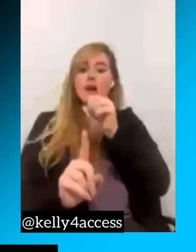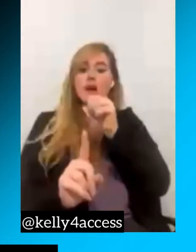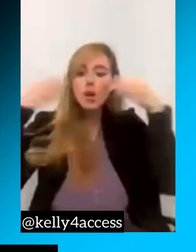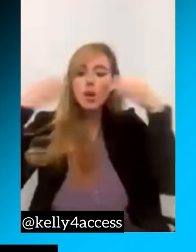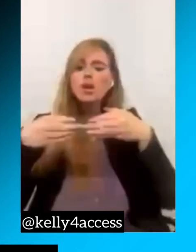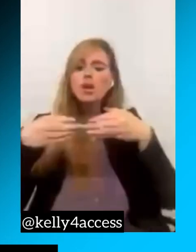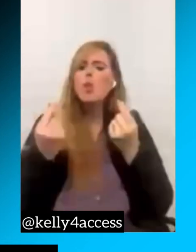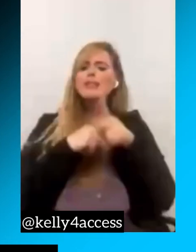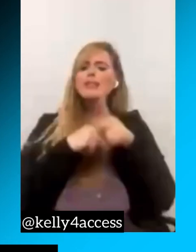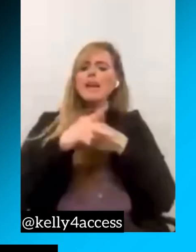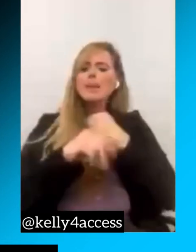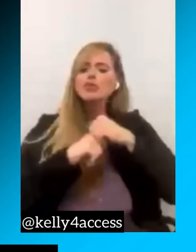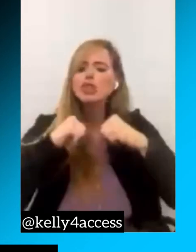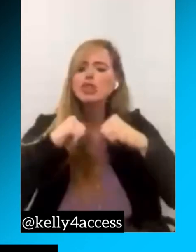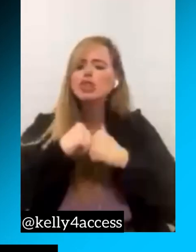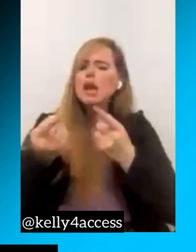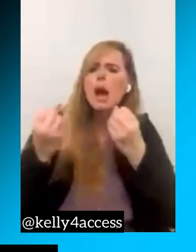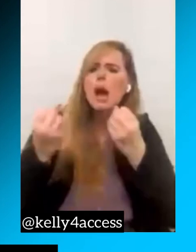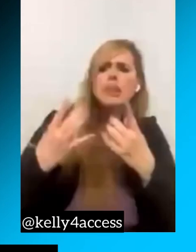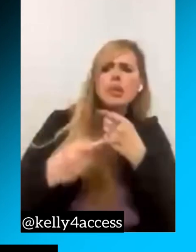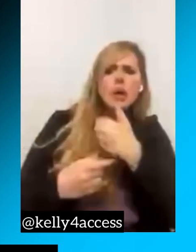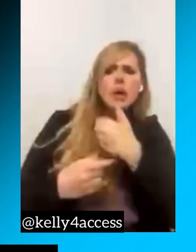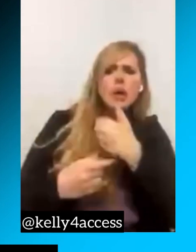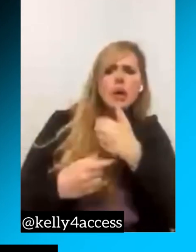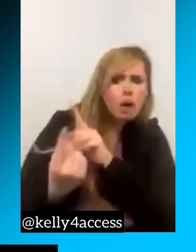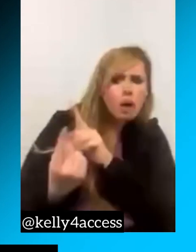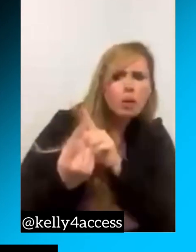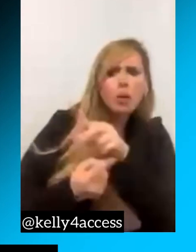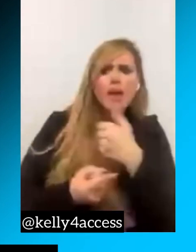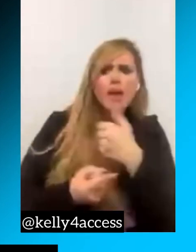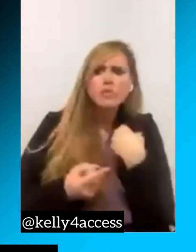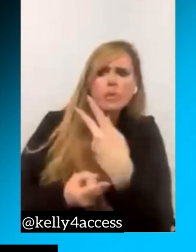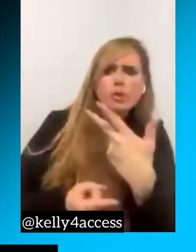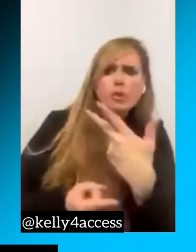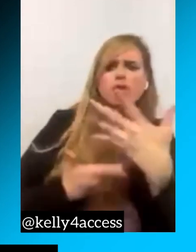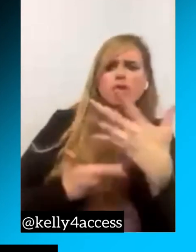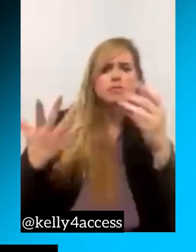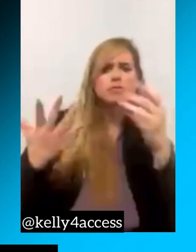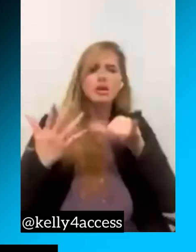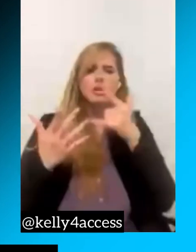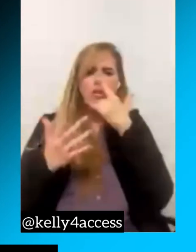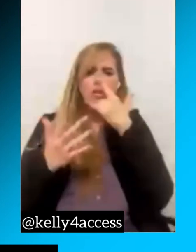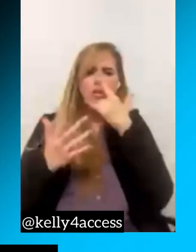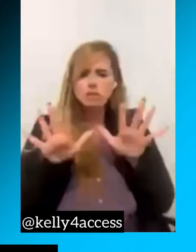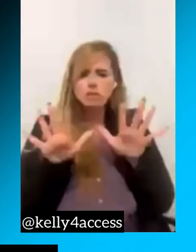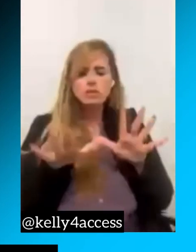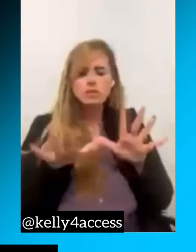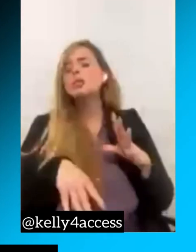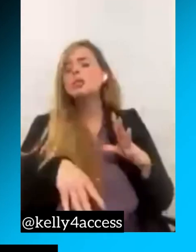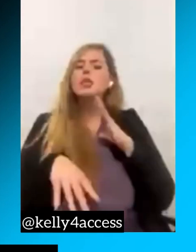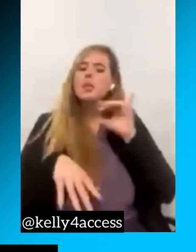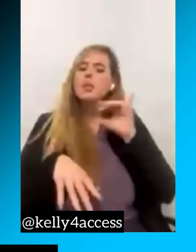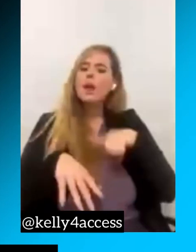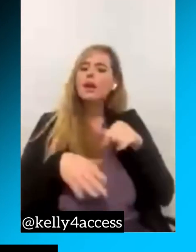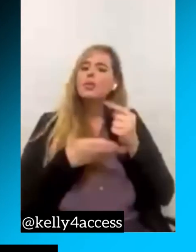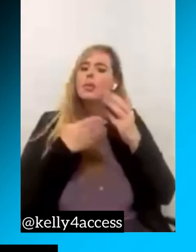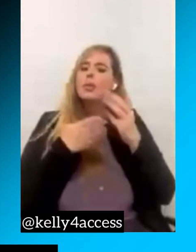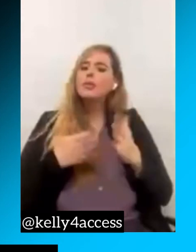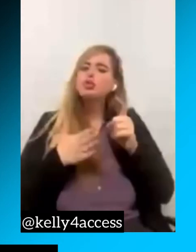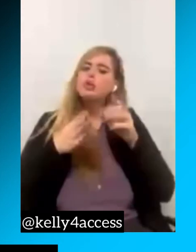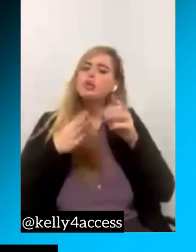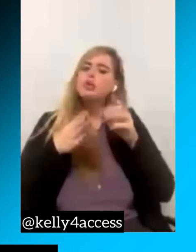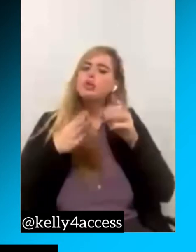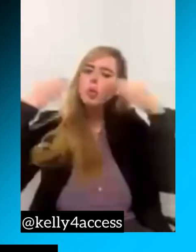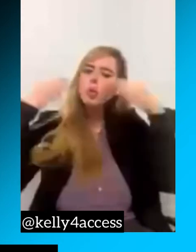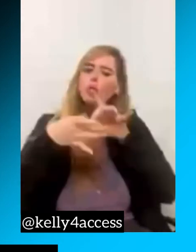In a way, because it looks like it froze. There you go. So it's saying that we should focus on the relationship work and not the actual